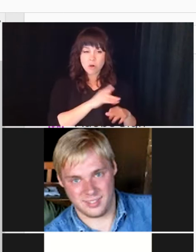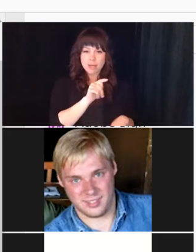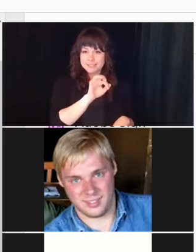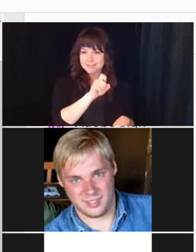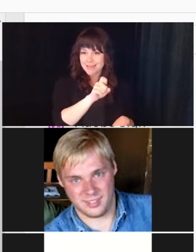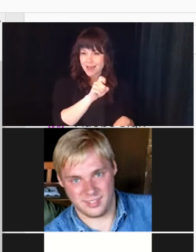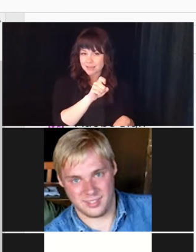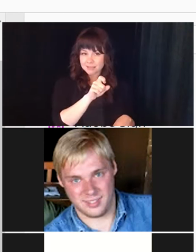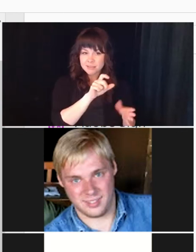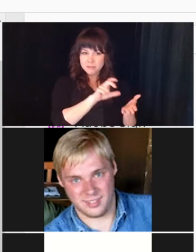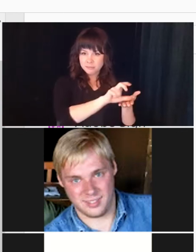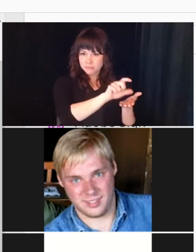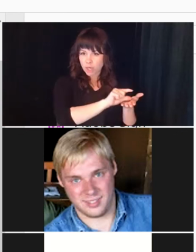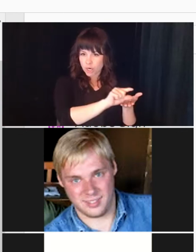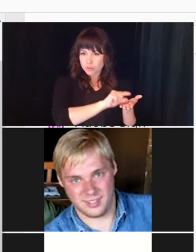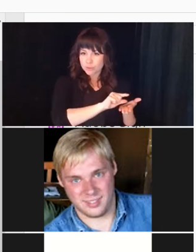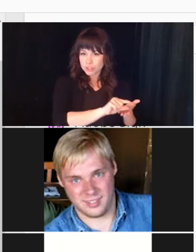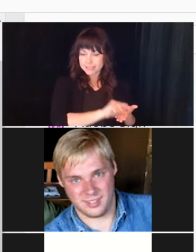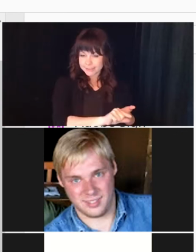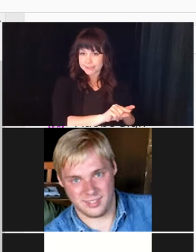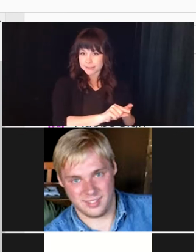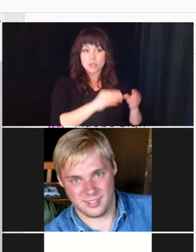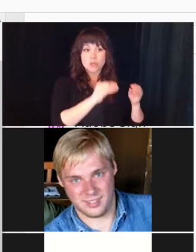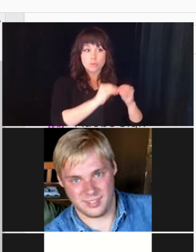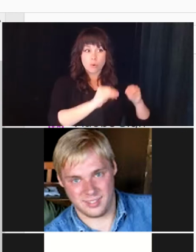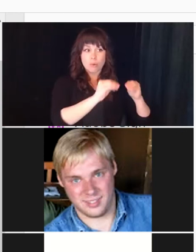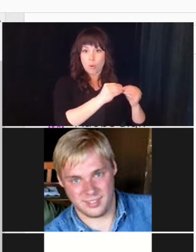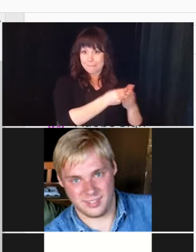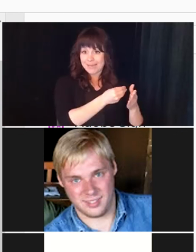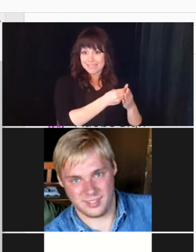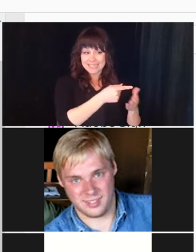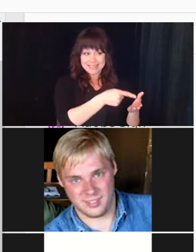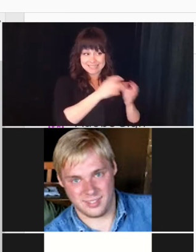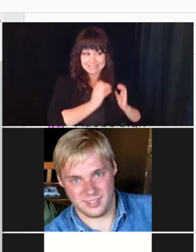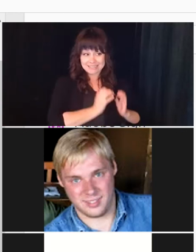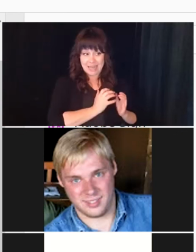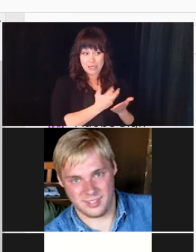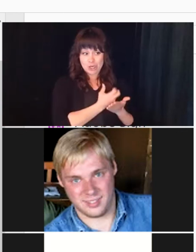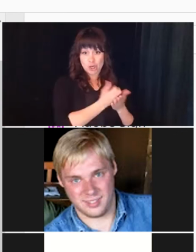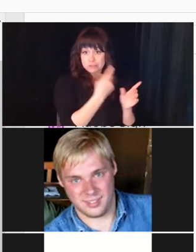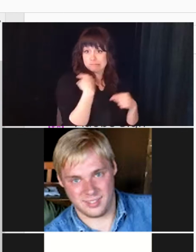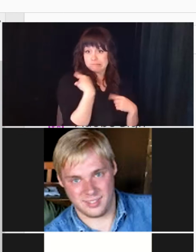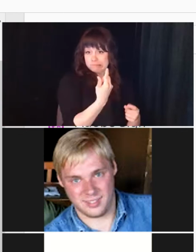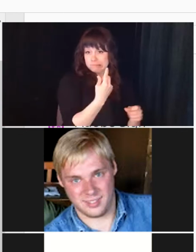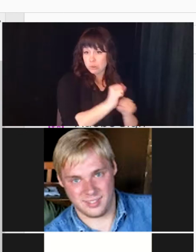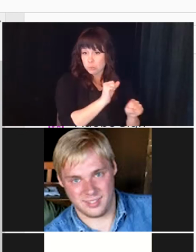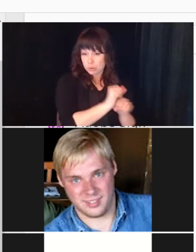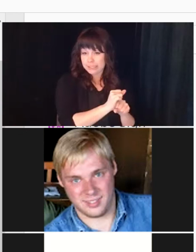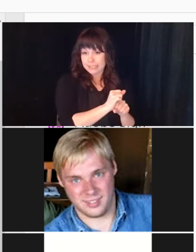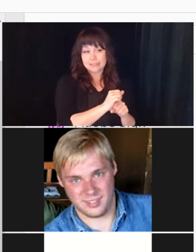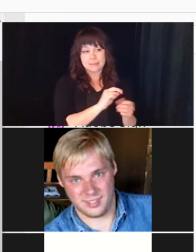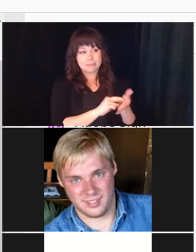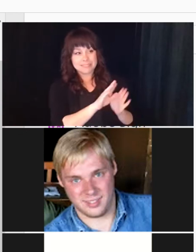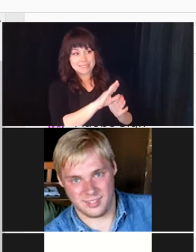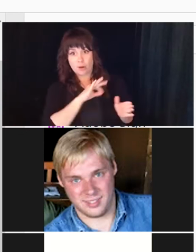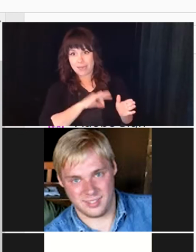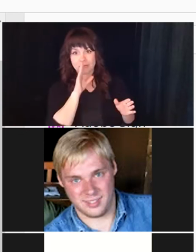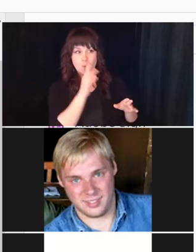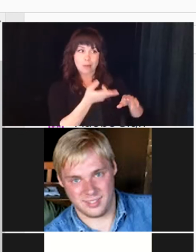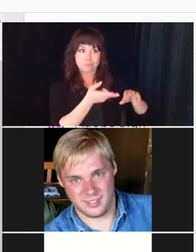told you before, the more money that a client earned in work and paid in taxes, the higher their benefits are going to be